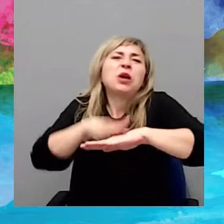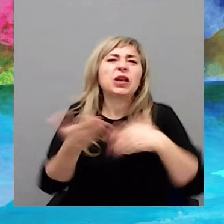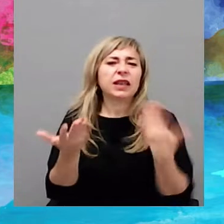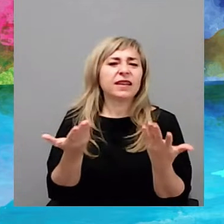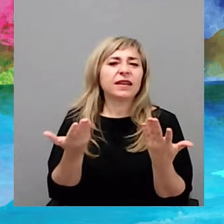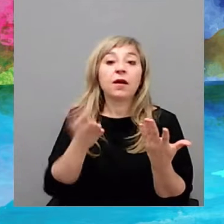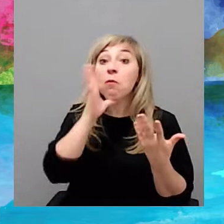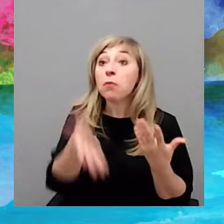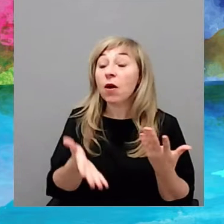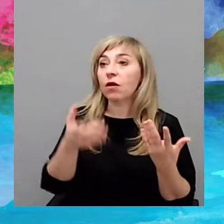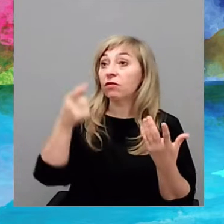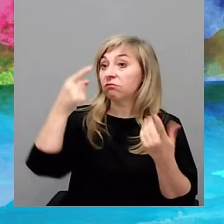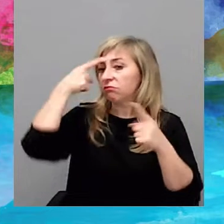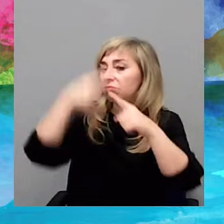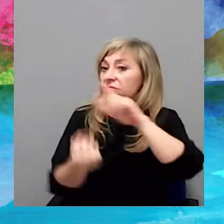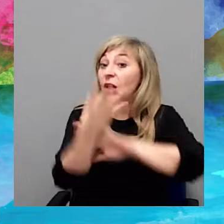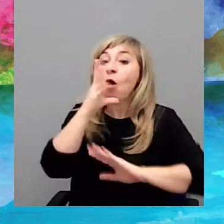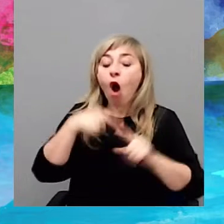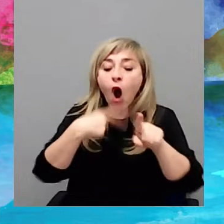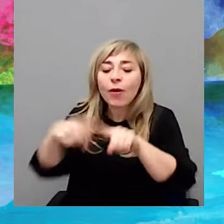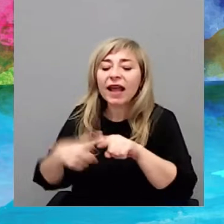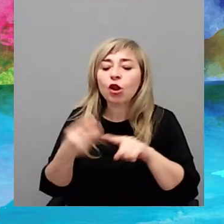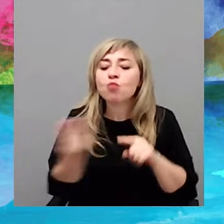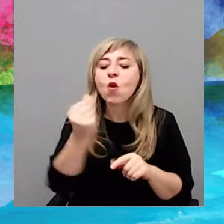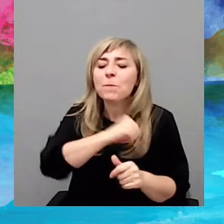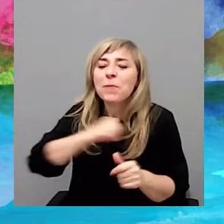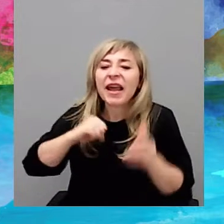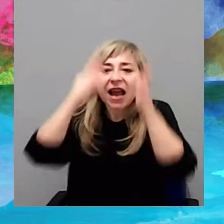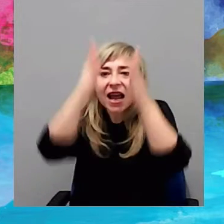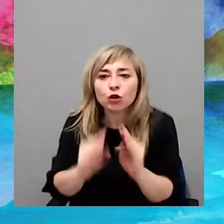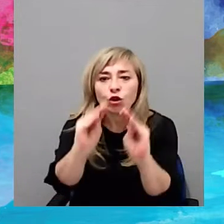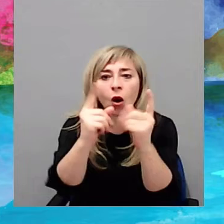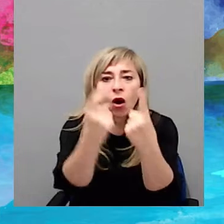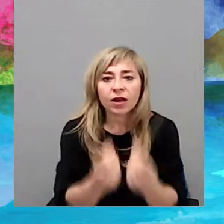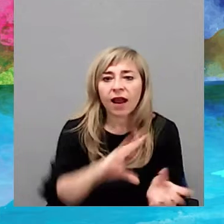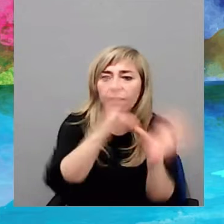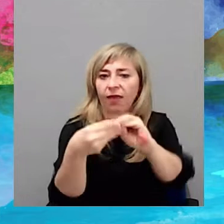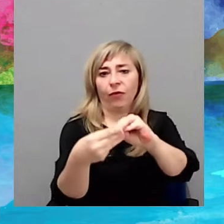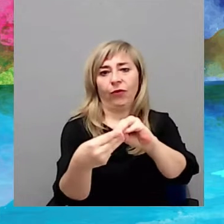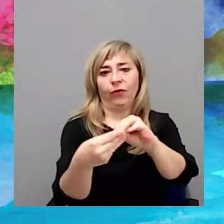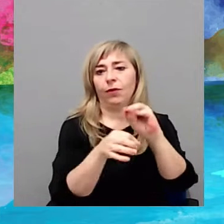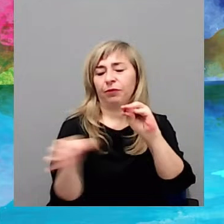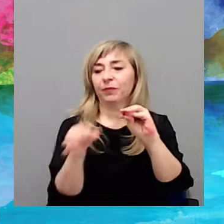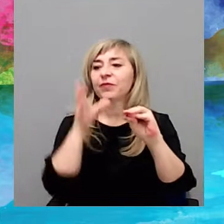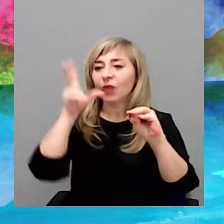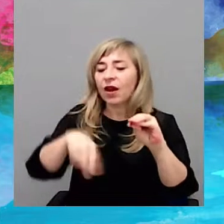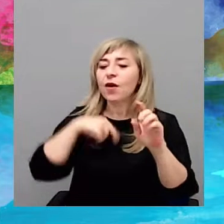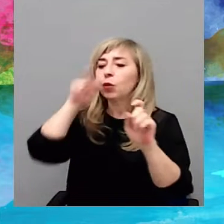mentioned, we can manufacture personalized objects, and 3D LAN